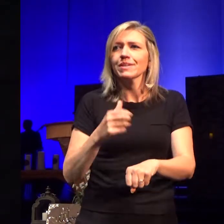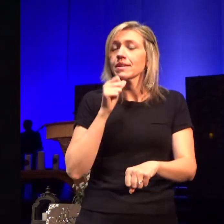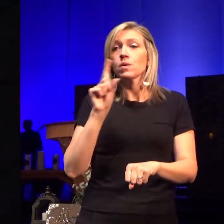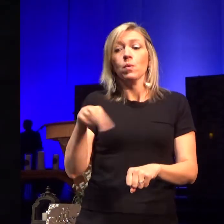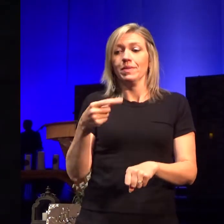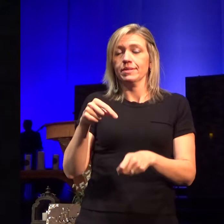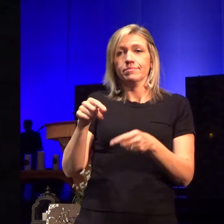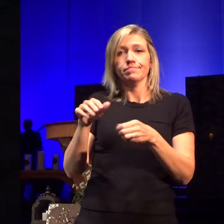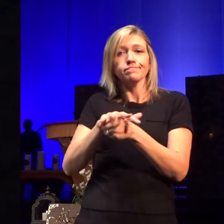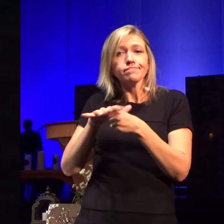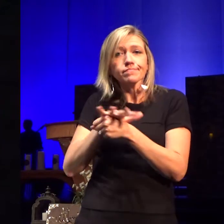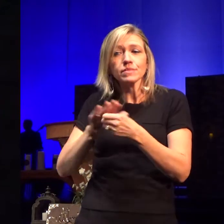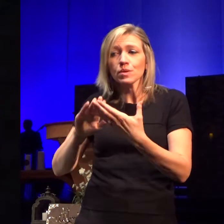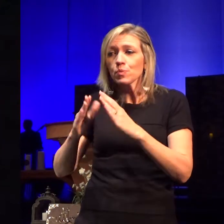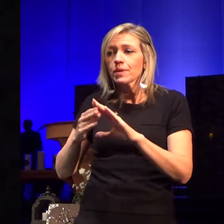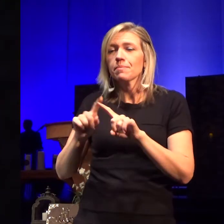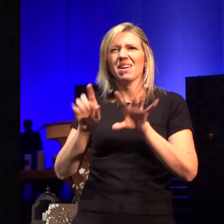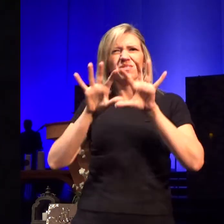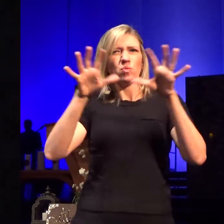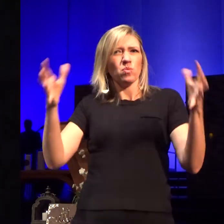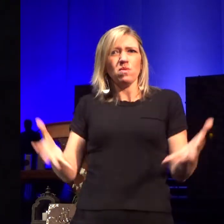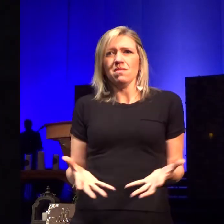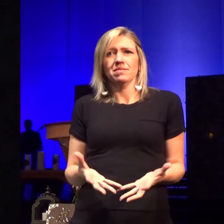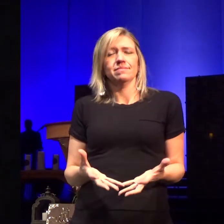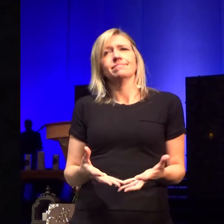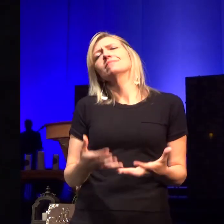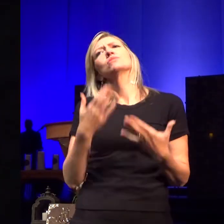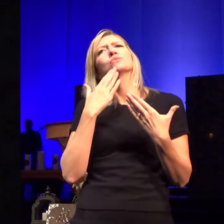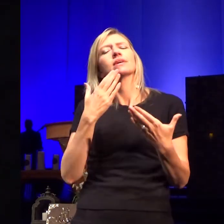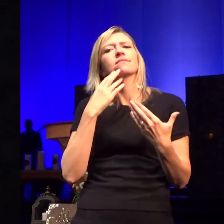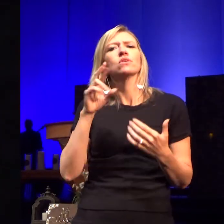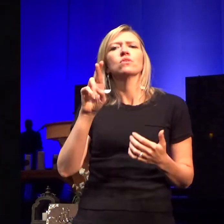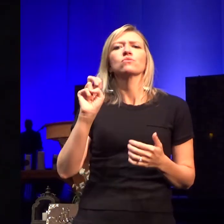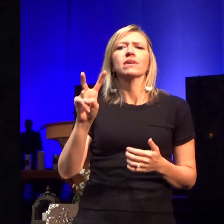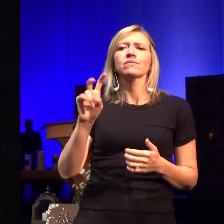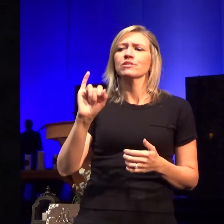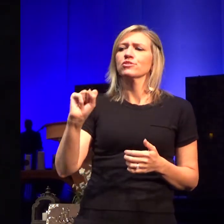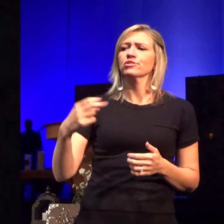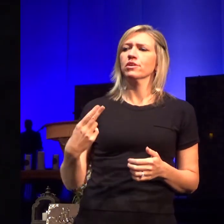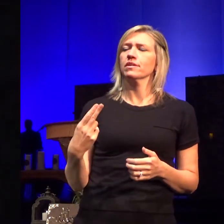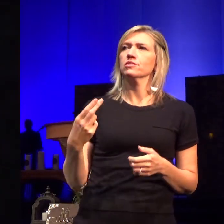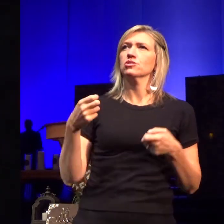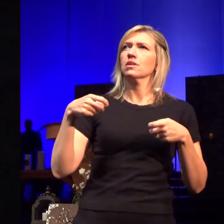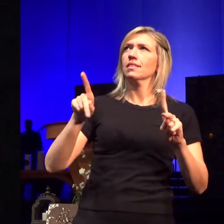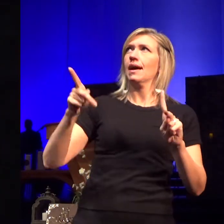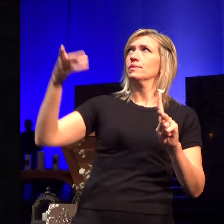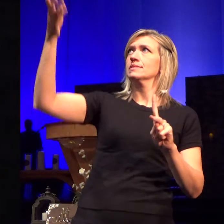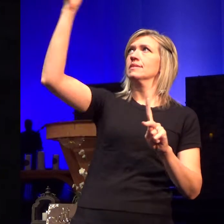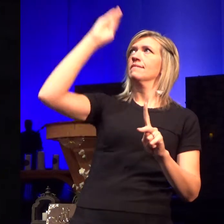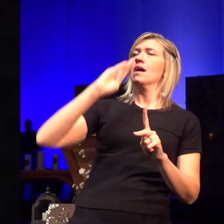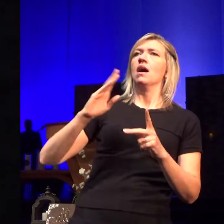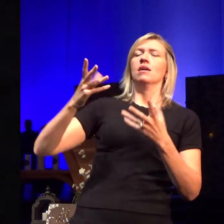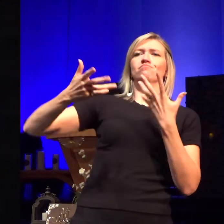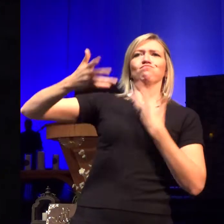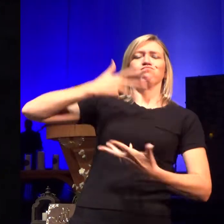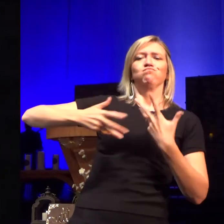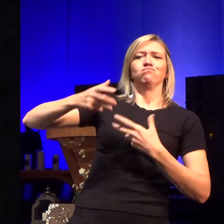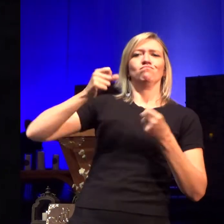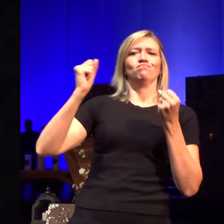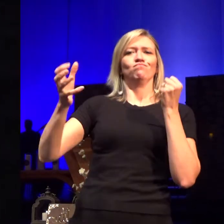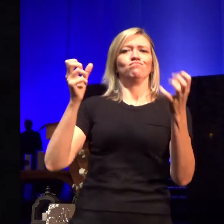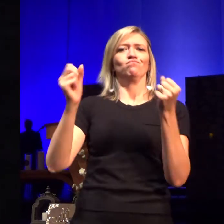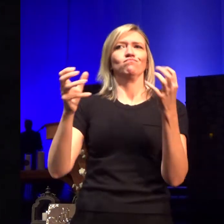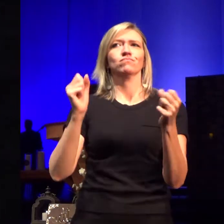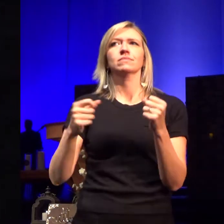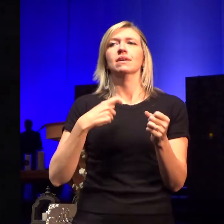own community, but in the world. Grateful for Reverend Josh as he allows the divine to move through him, and I absolutely